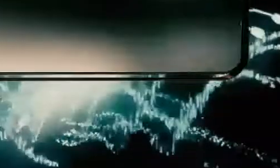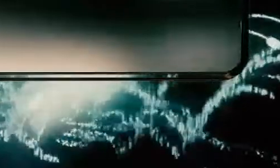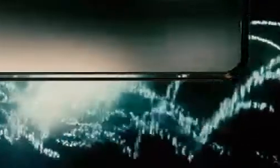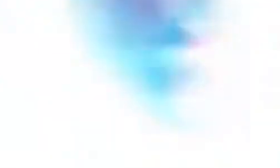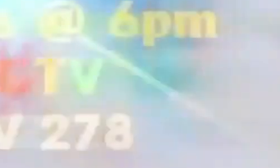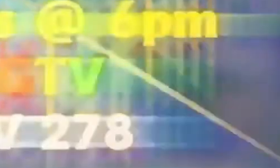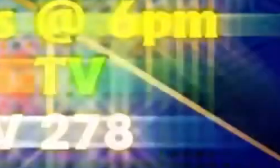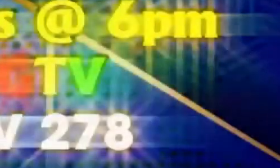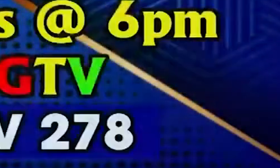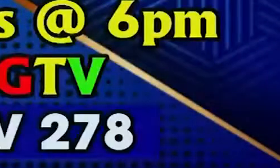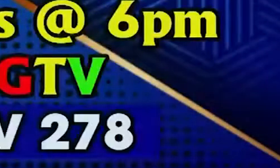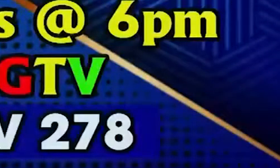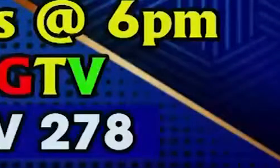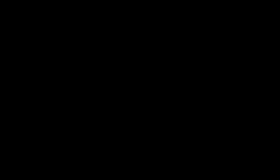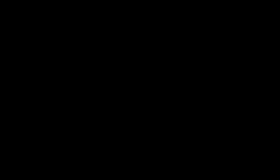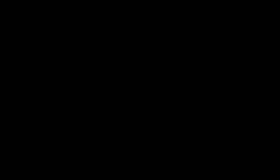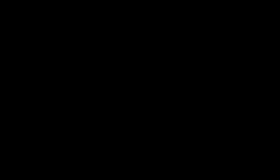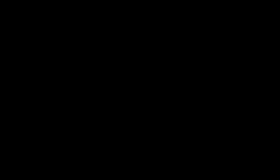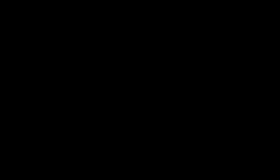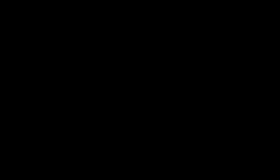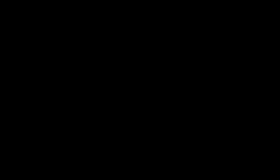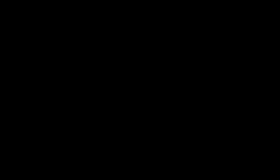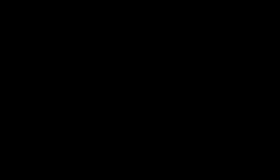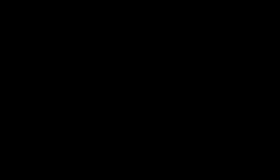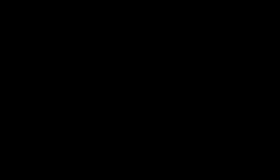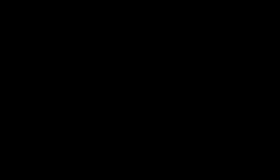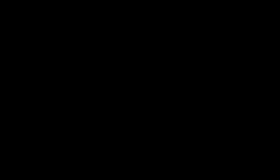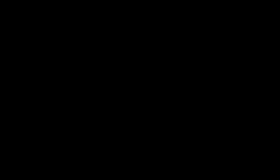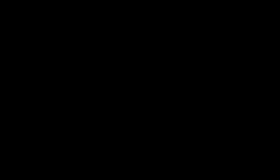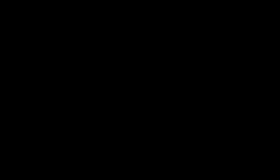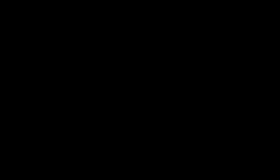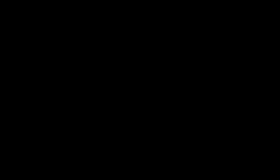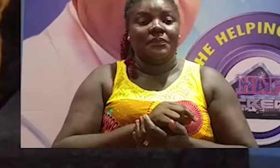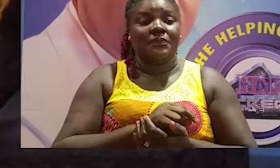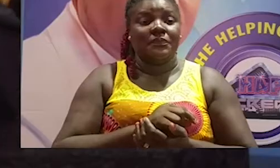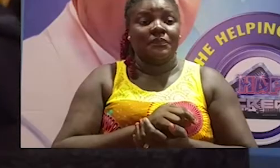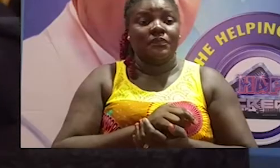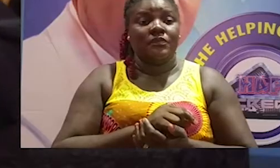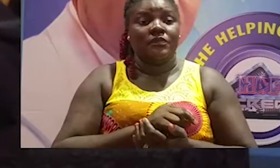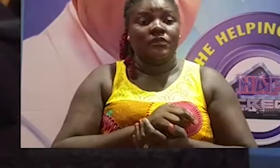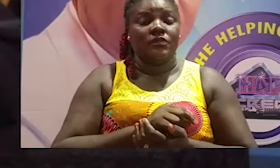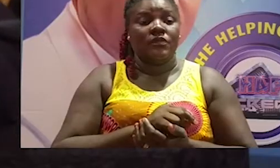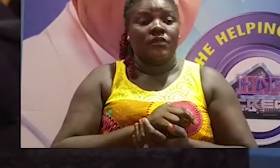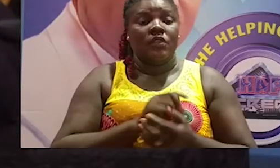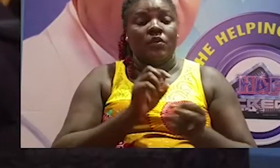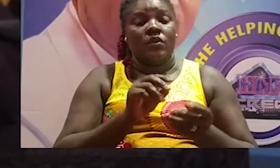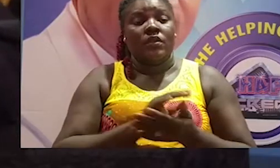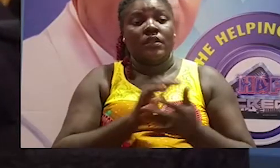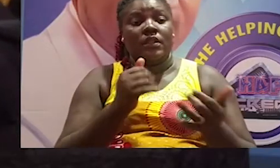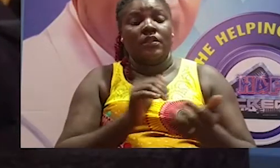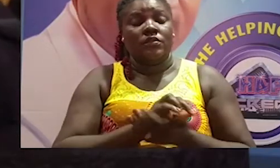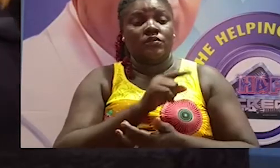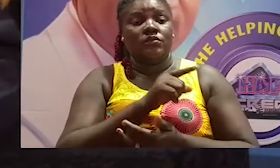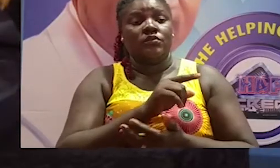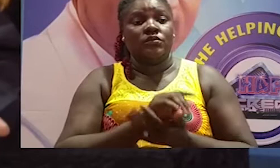The Helping Hand TV show with Bishop Dr. Charles C. Hackman. Thank you so much. You have